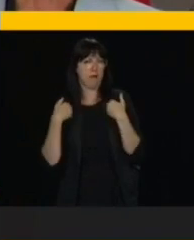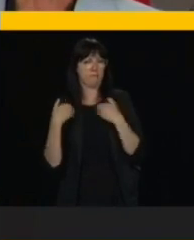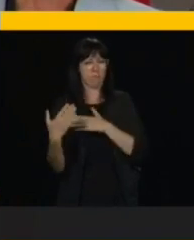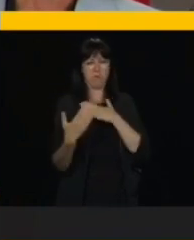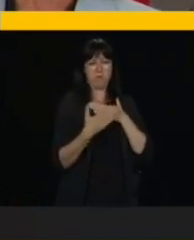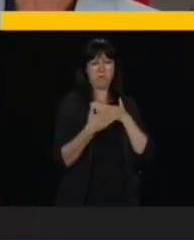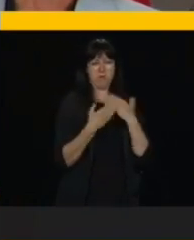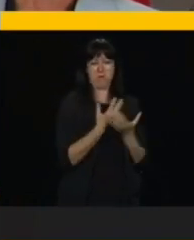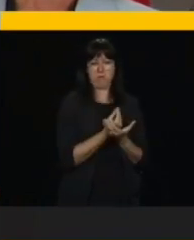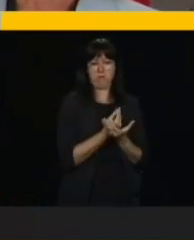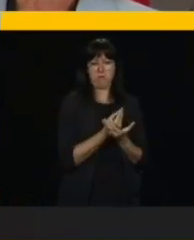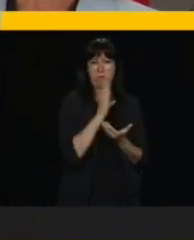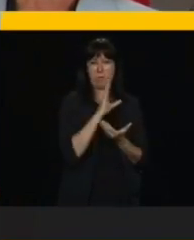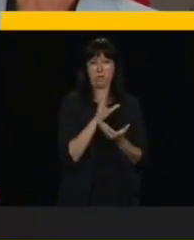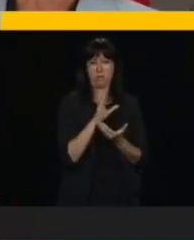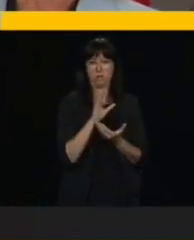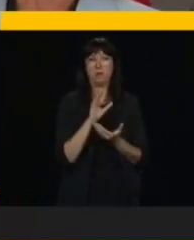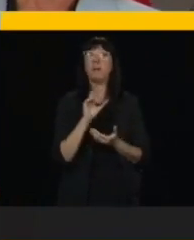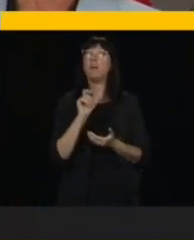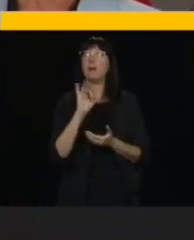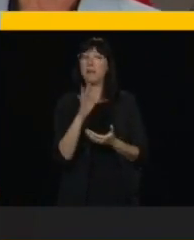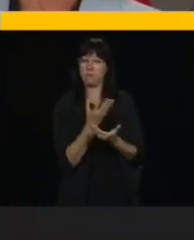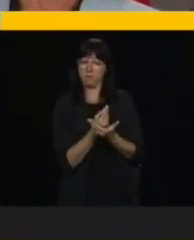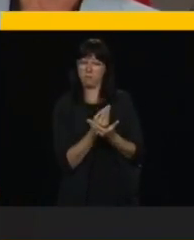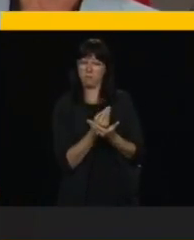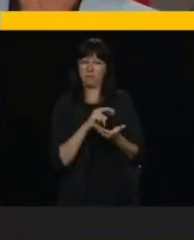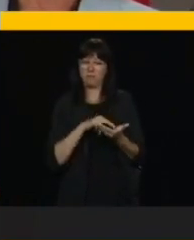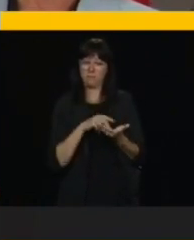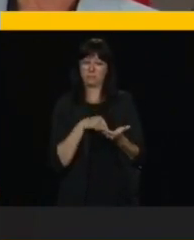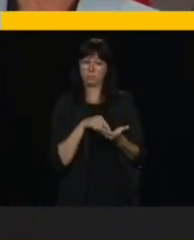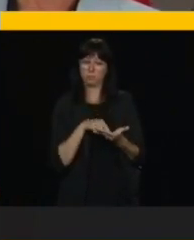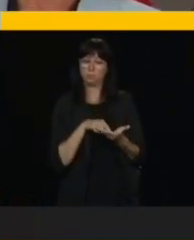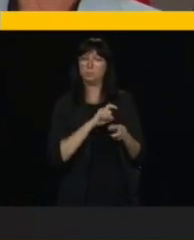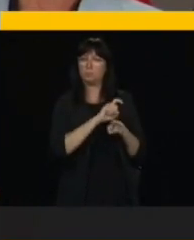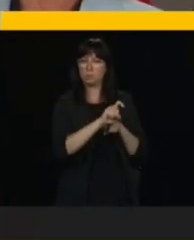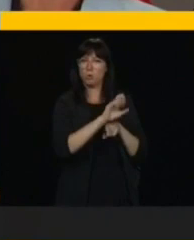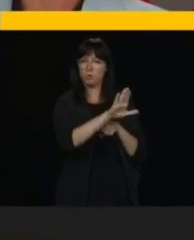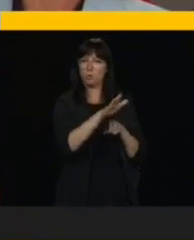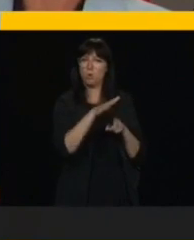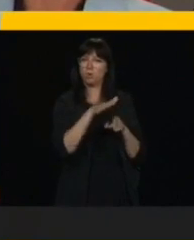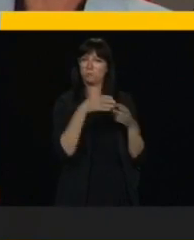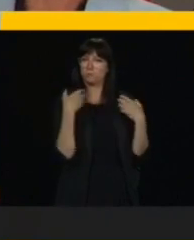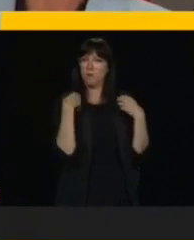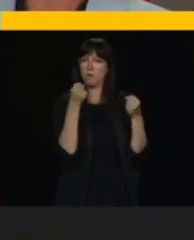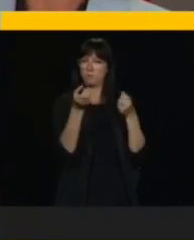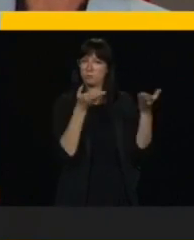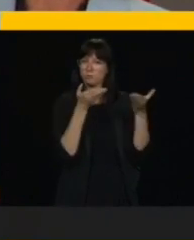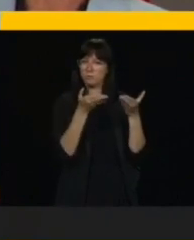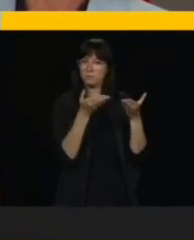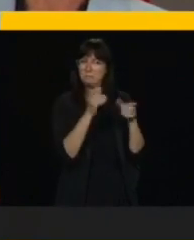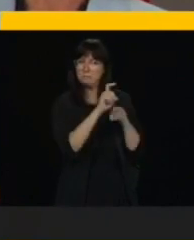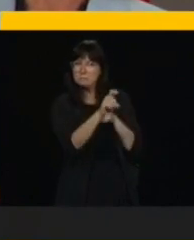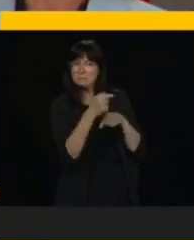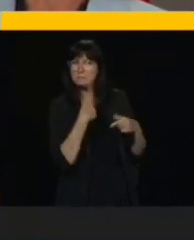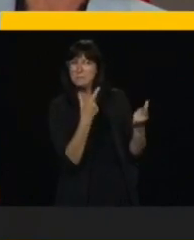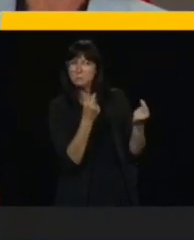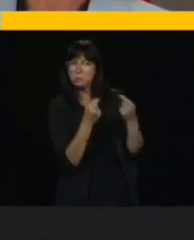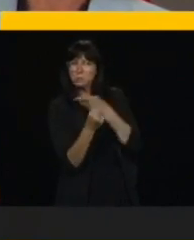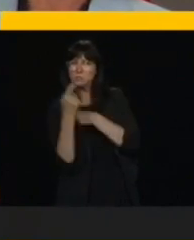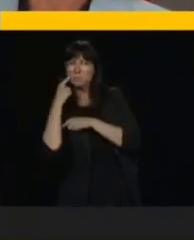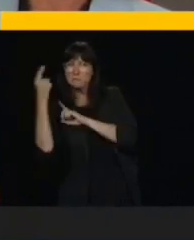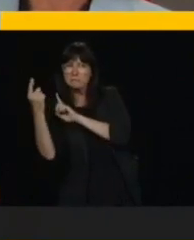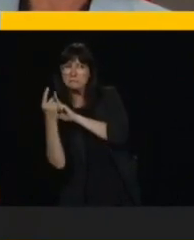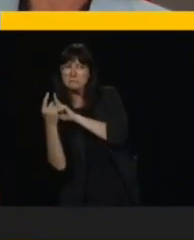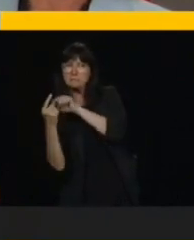If that's the case, it will then encourage you to call your provincial health services for guidance on what to do. I want to be